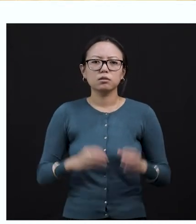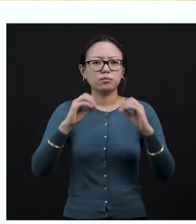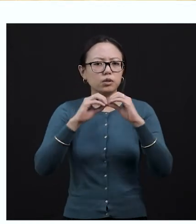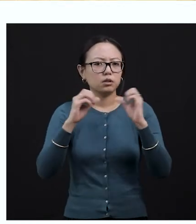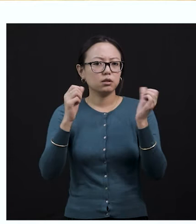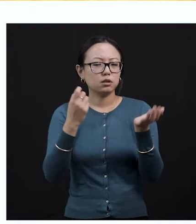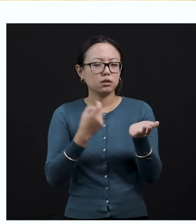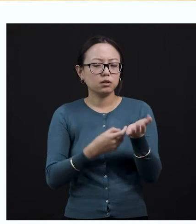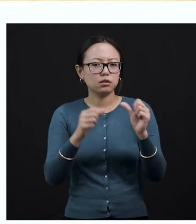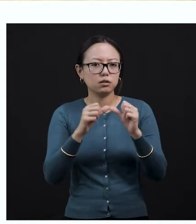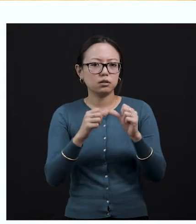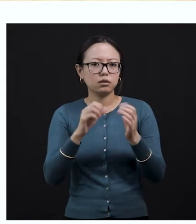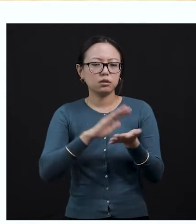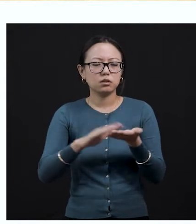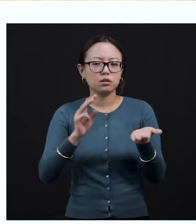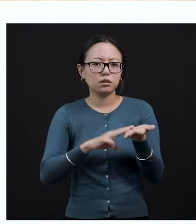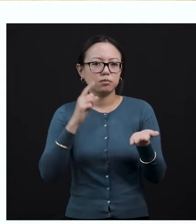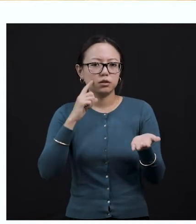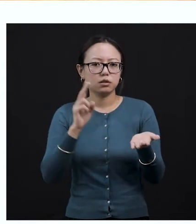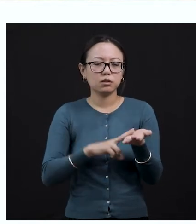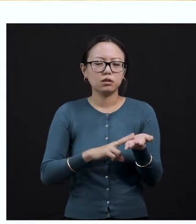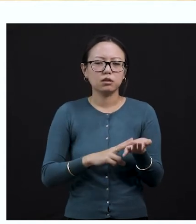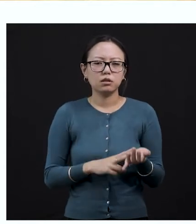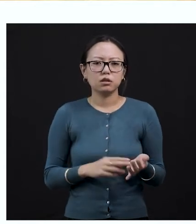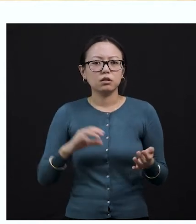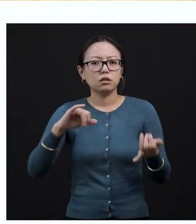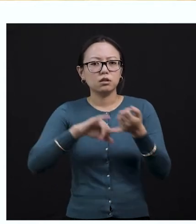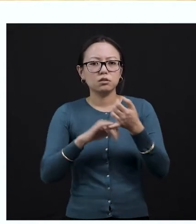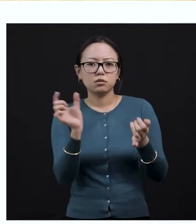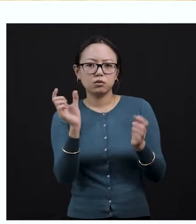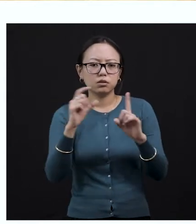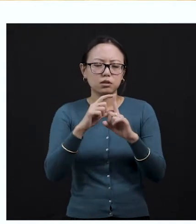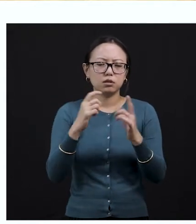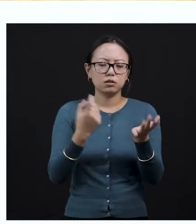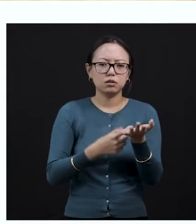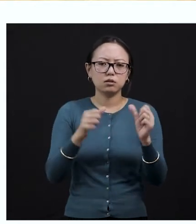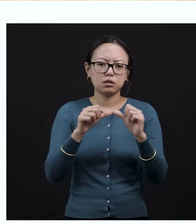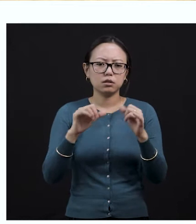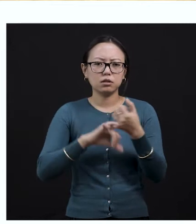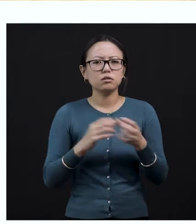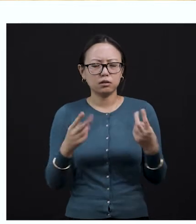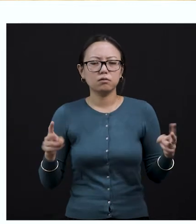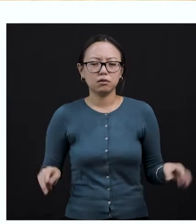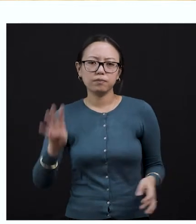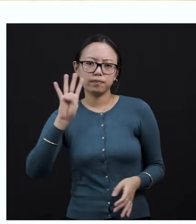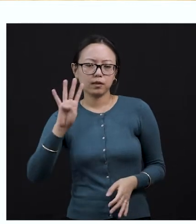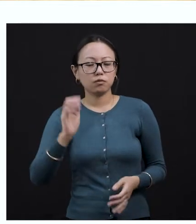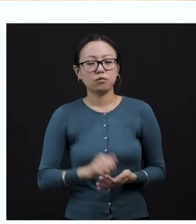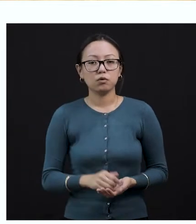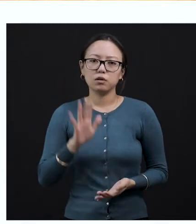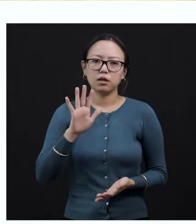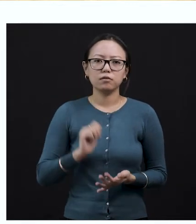Brahmin, Kshatriyas, Vaishyas and Shudras. Where these Brahmins, they were considered as